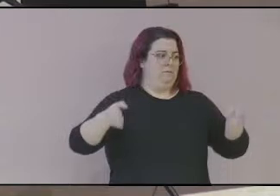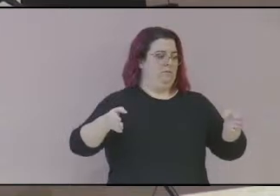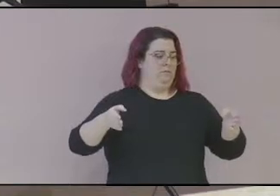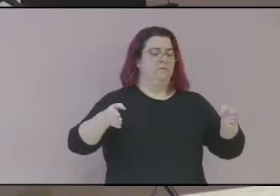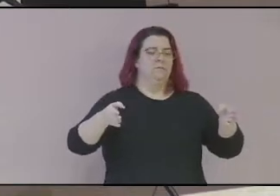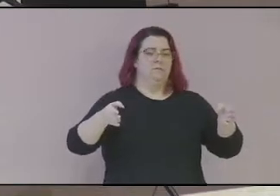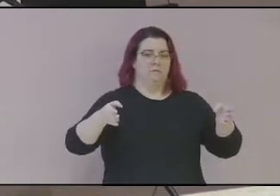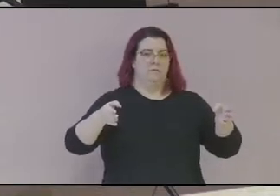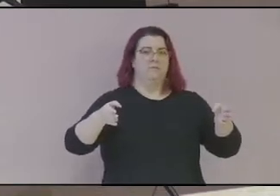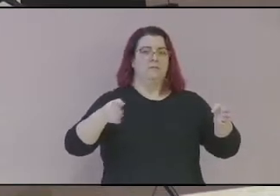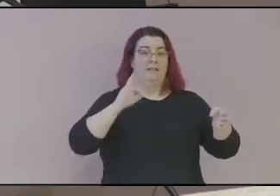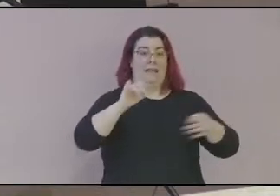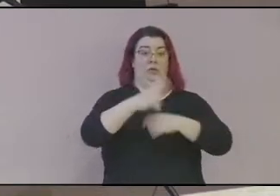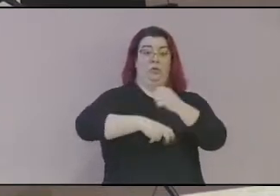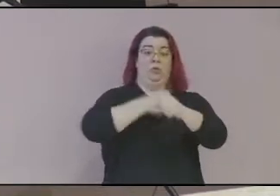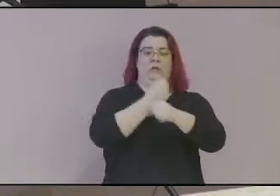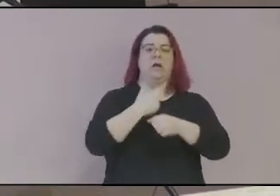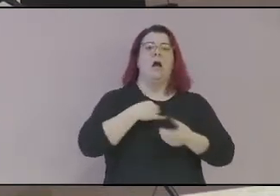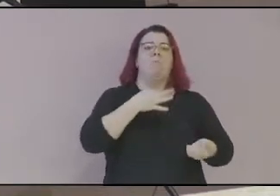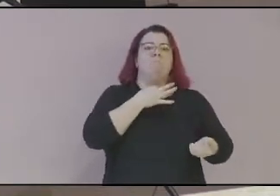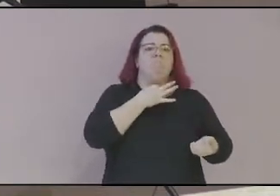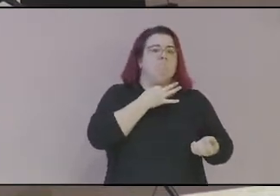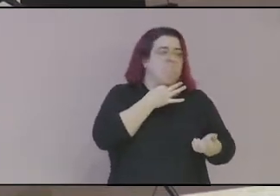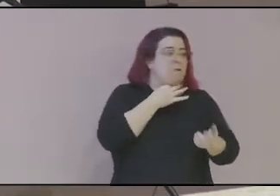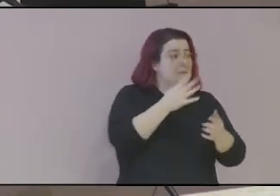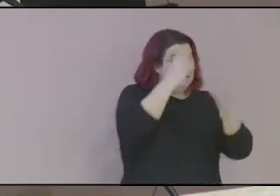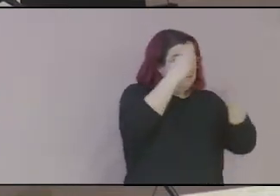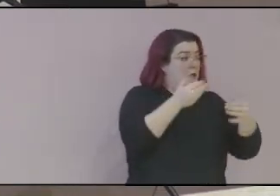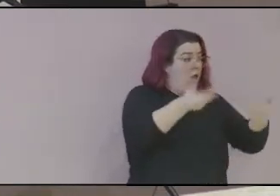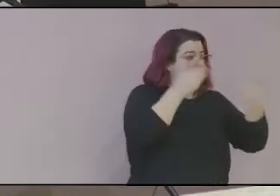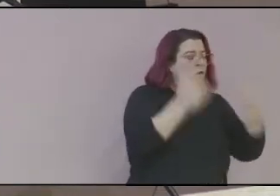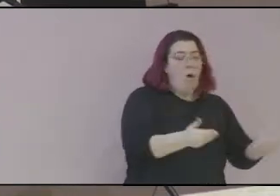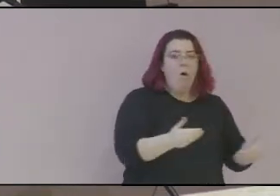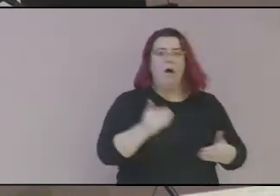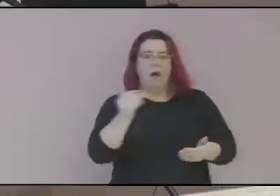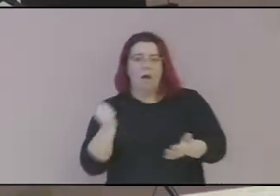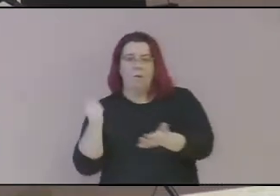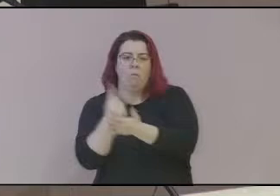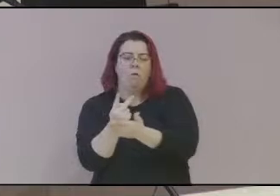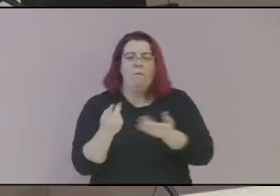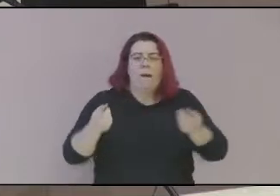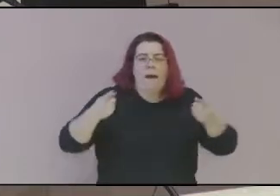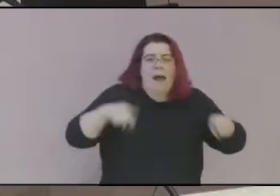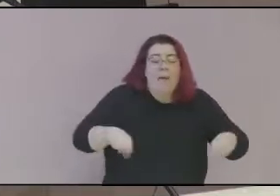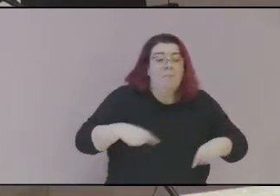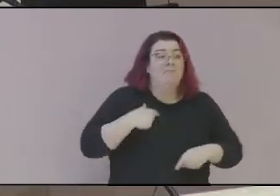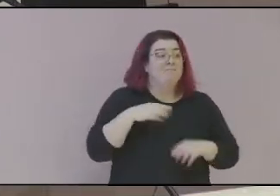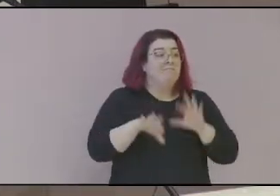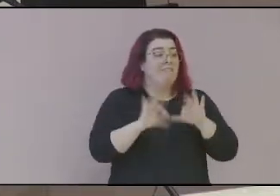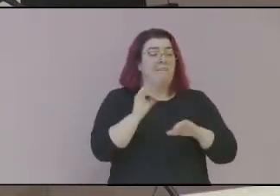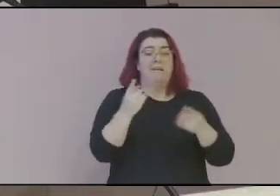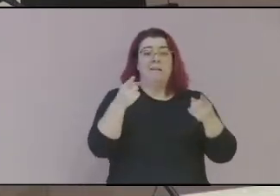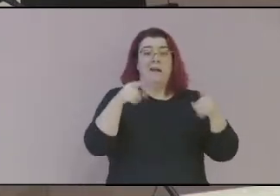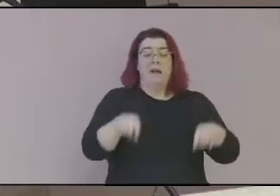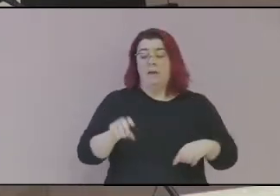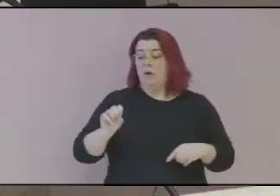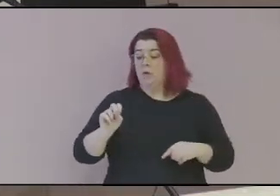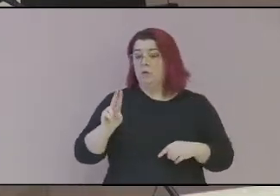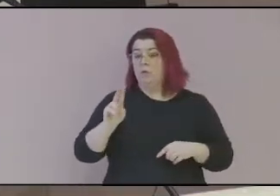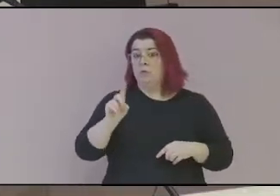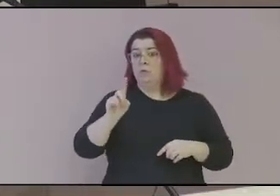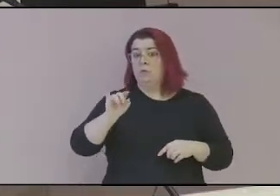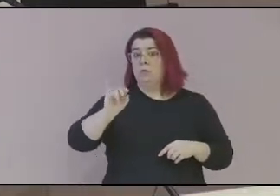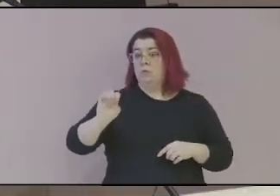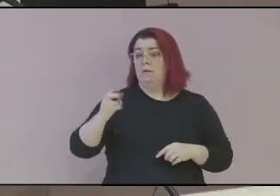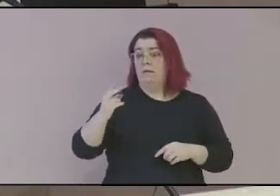Records Office apparently never received any materials from the 2015 group, directed by Susie Hahn, as well as, who I mentioned, as well